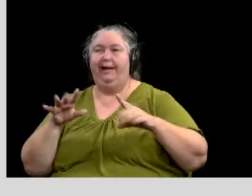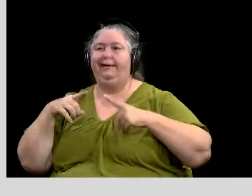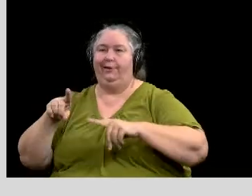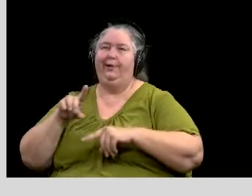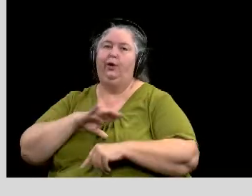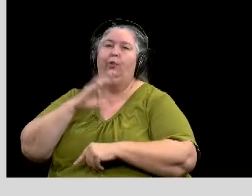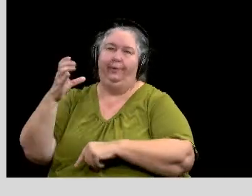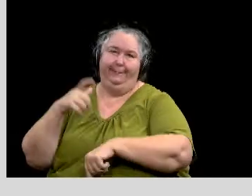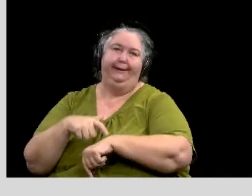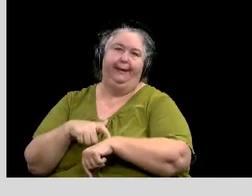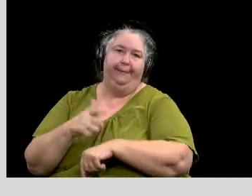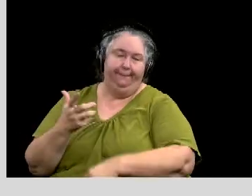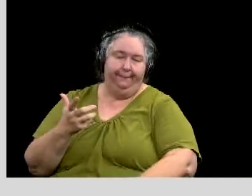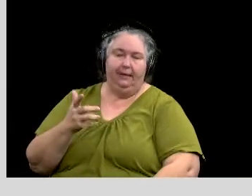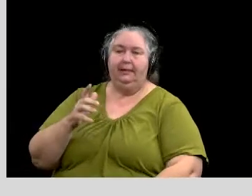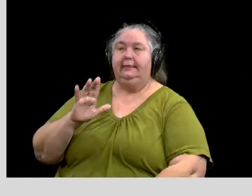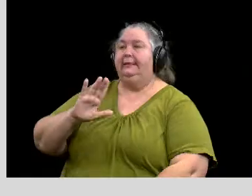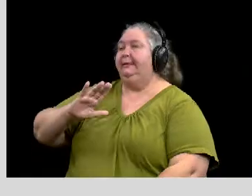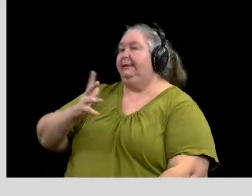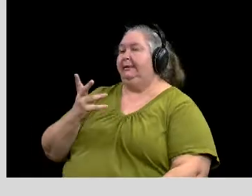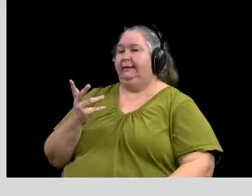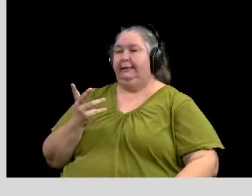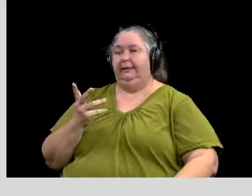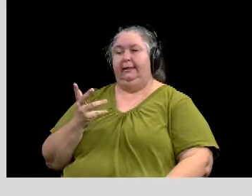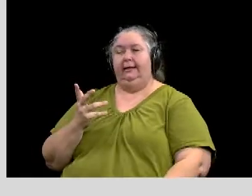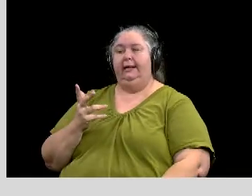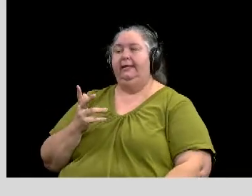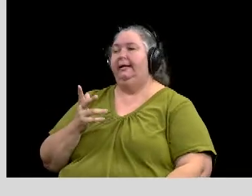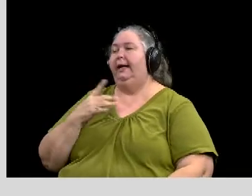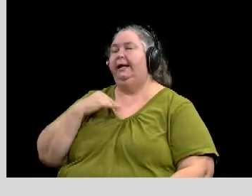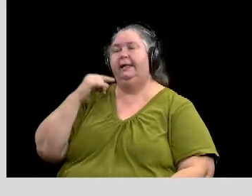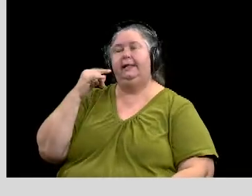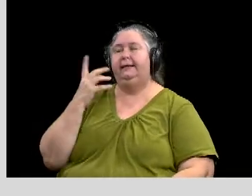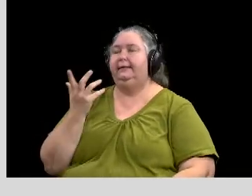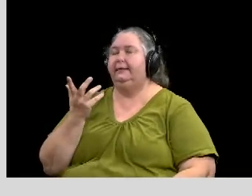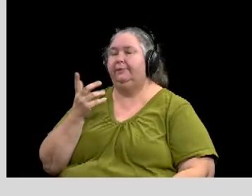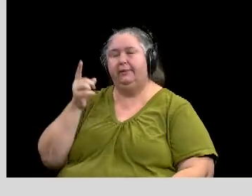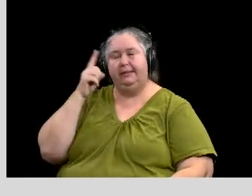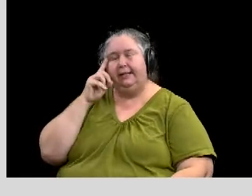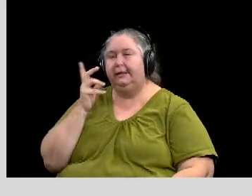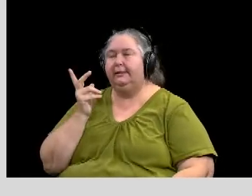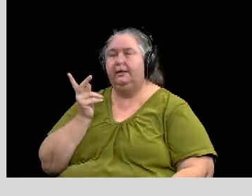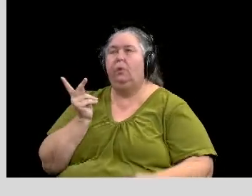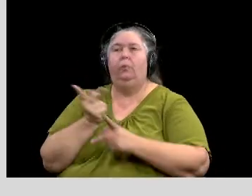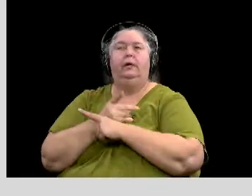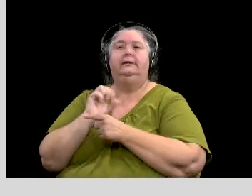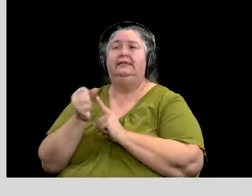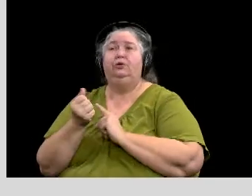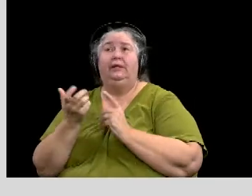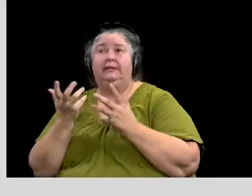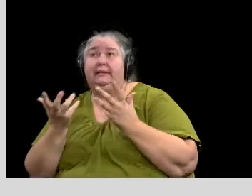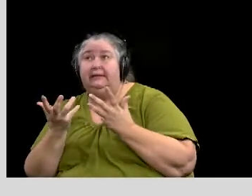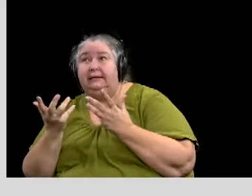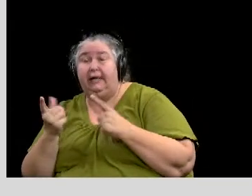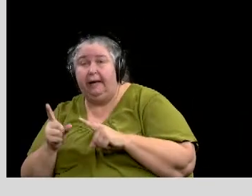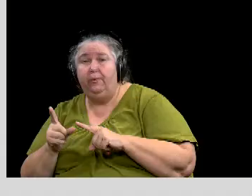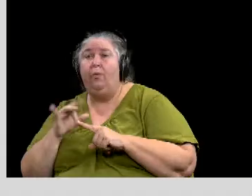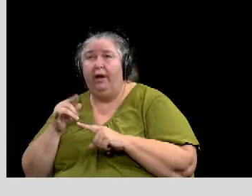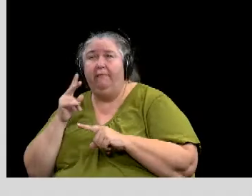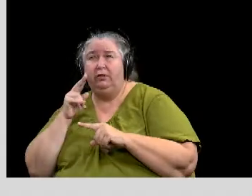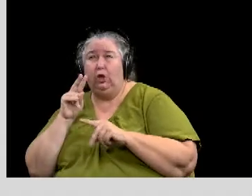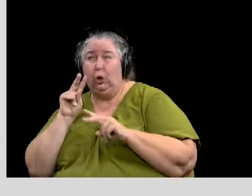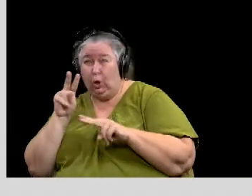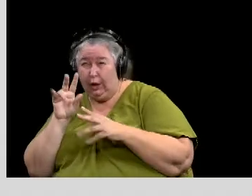think that we have to think about what the worst case scenario is, but certainly hope that perhaps we won't